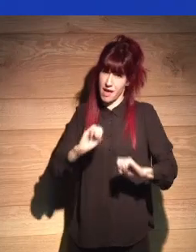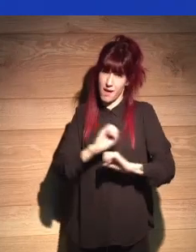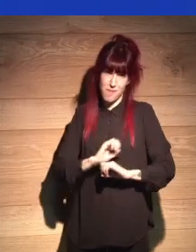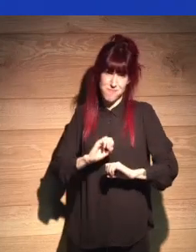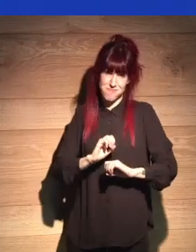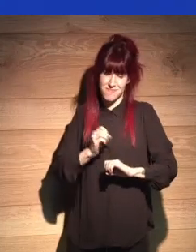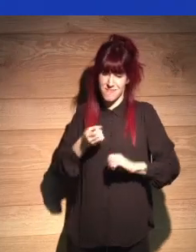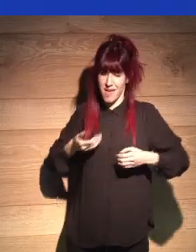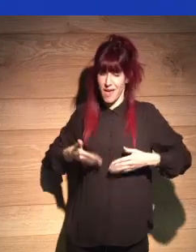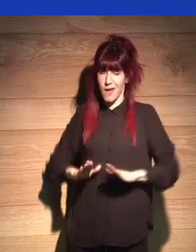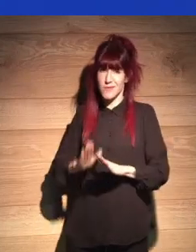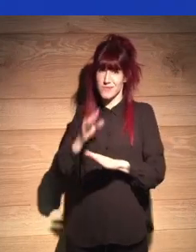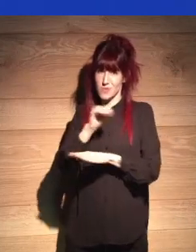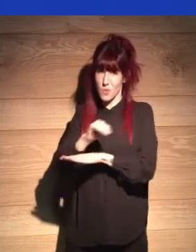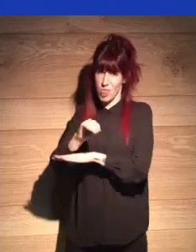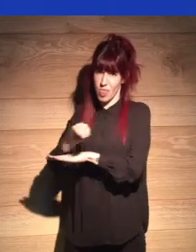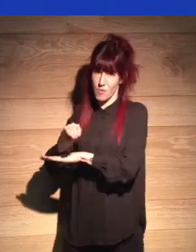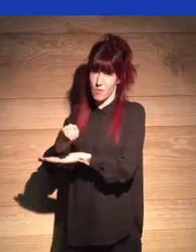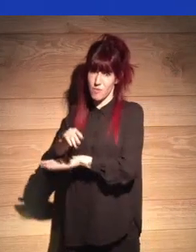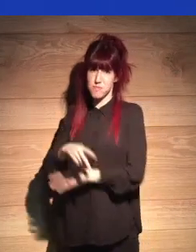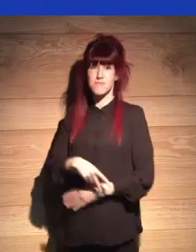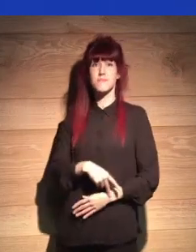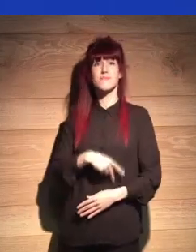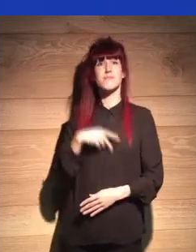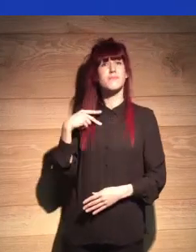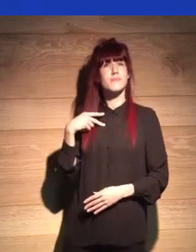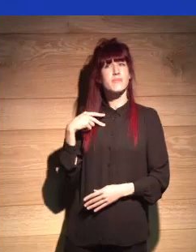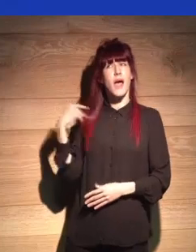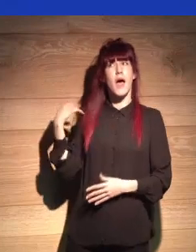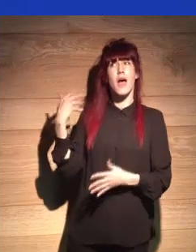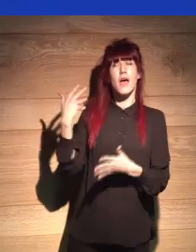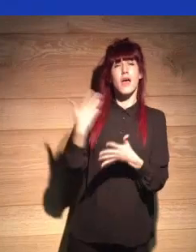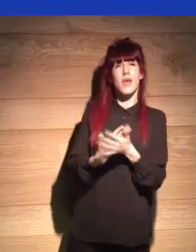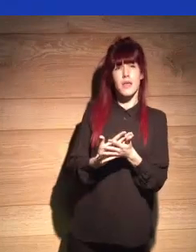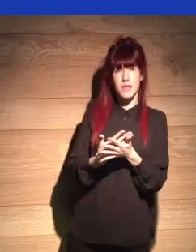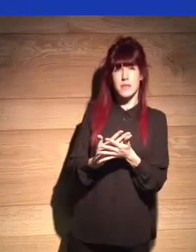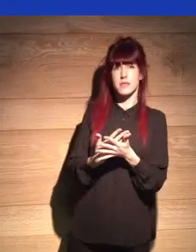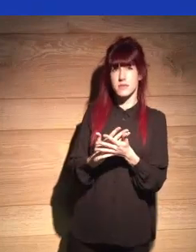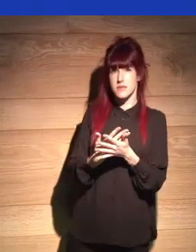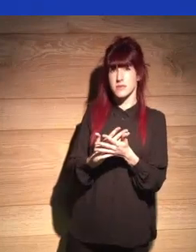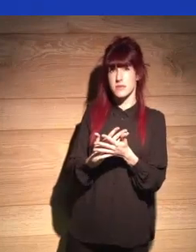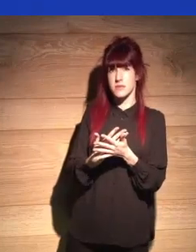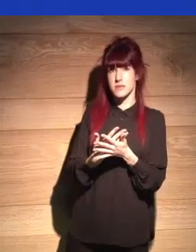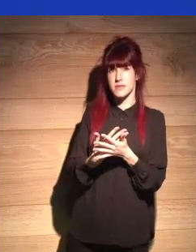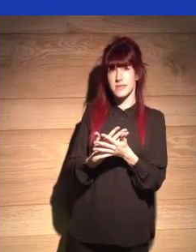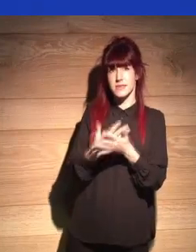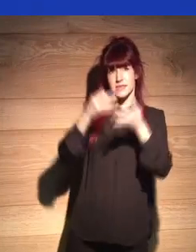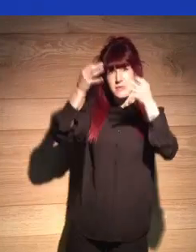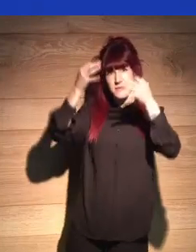way, and the caring for the children, generally, and until now,